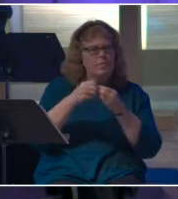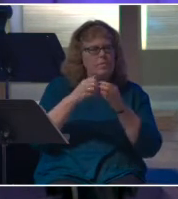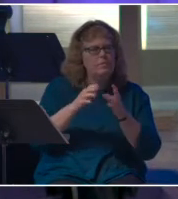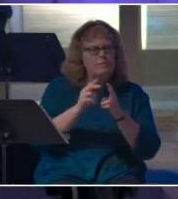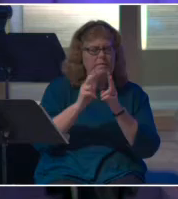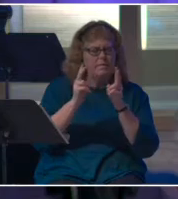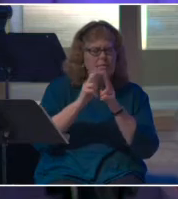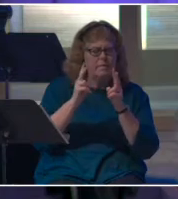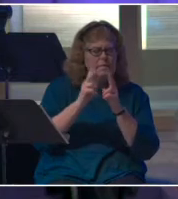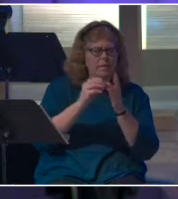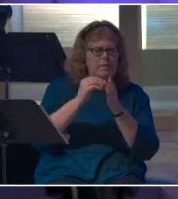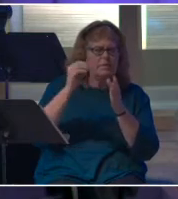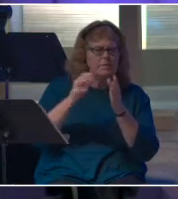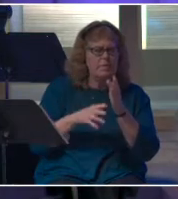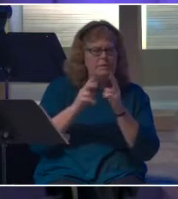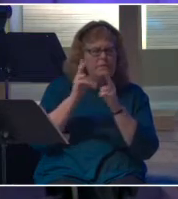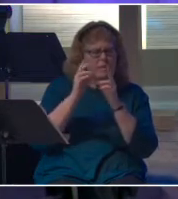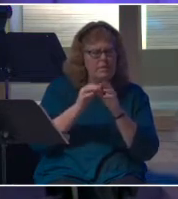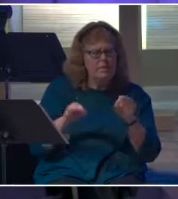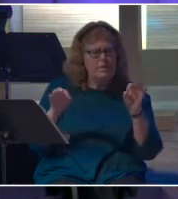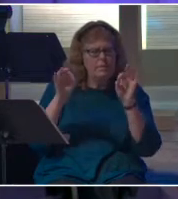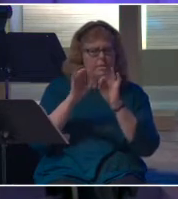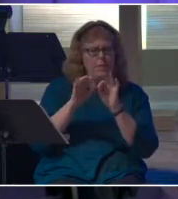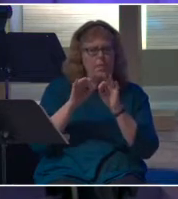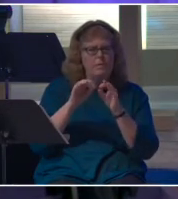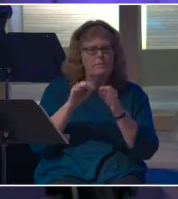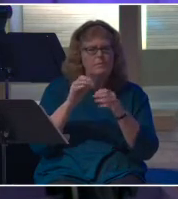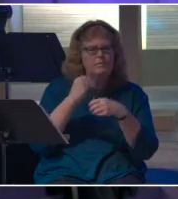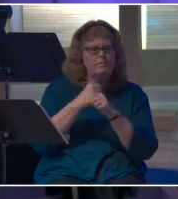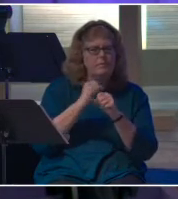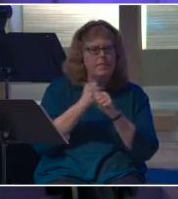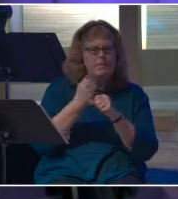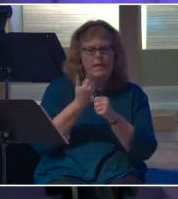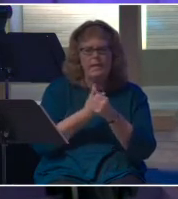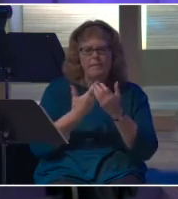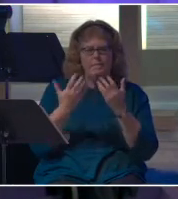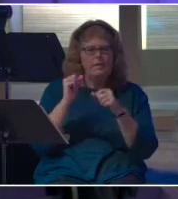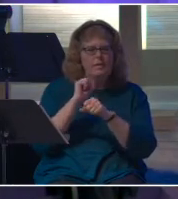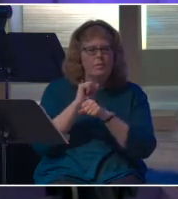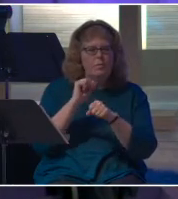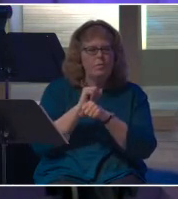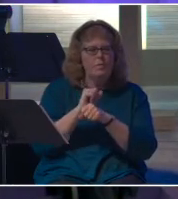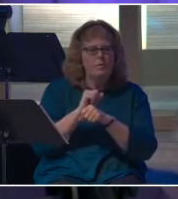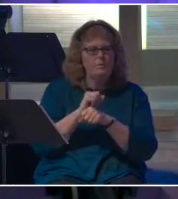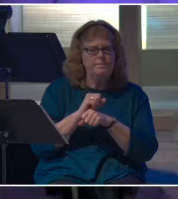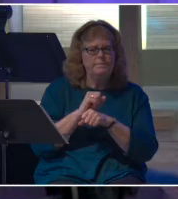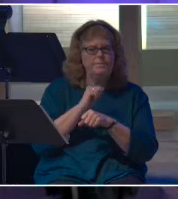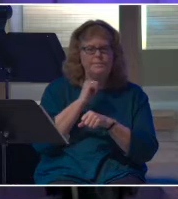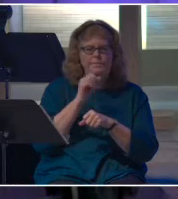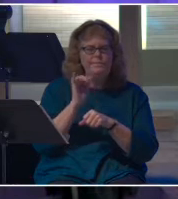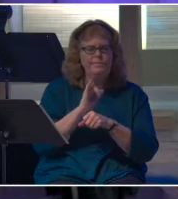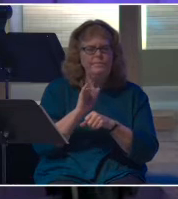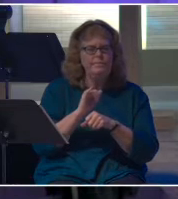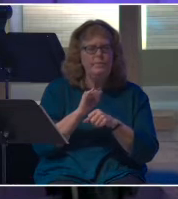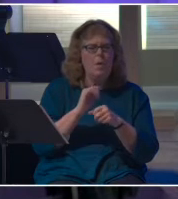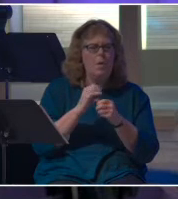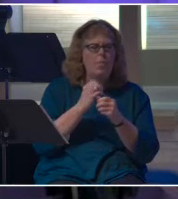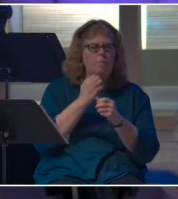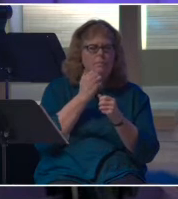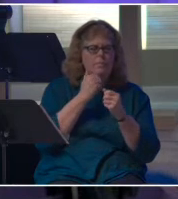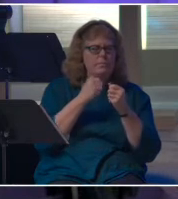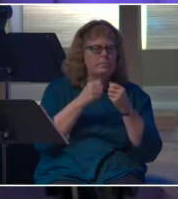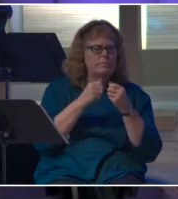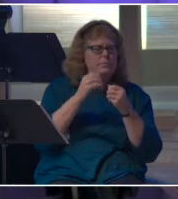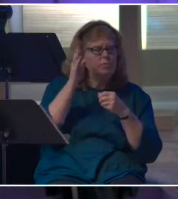very expensive, very important piece of making the whole thing work. And so this isn't just like a beloved donkey. This is